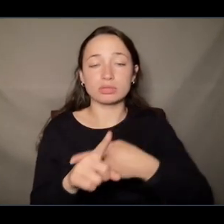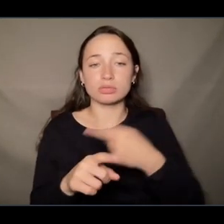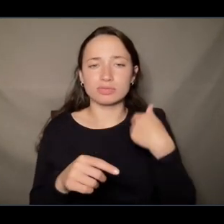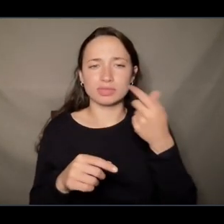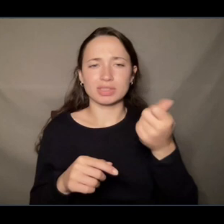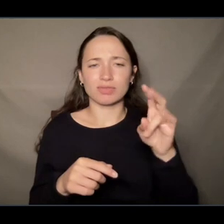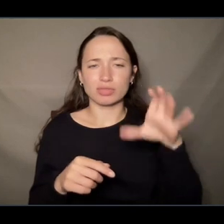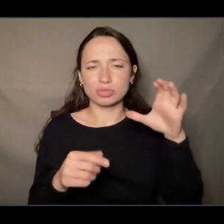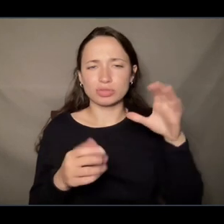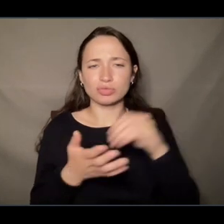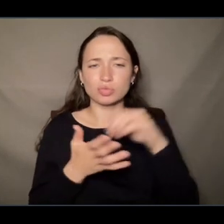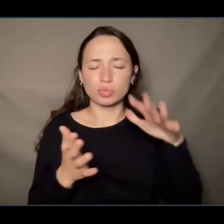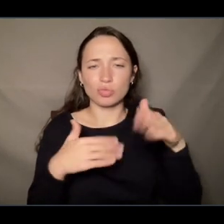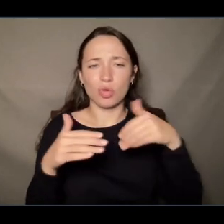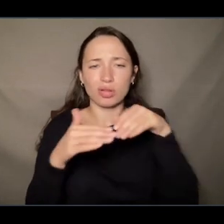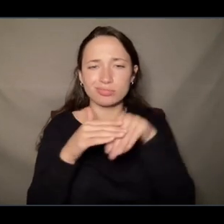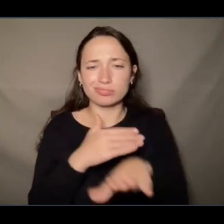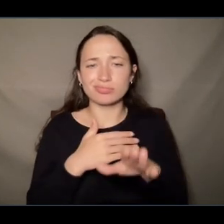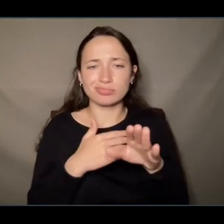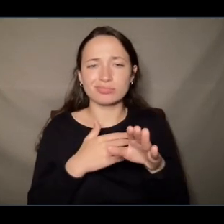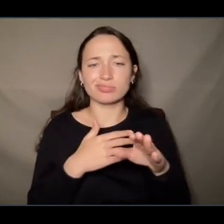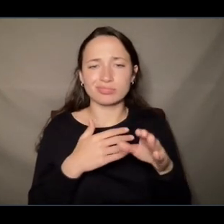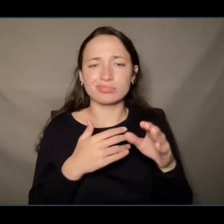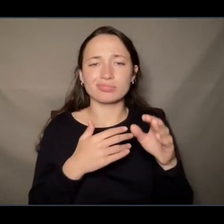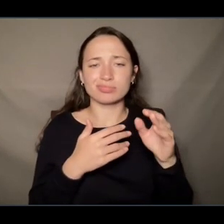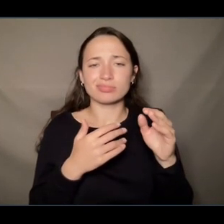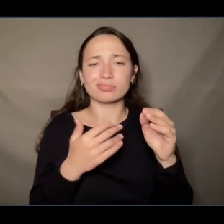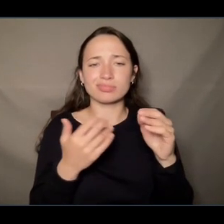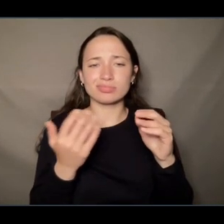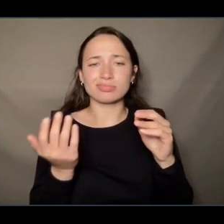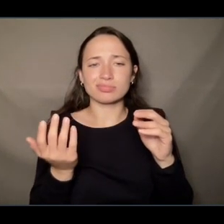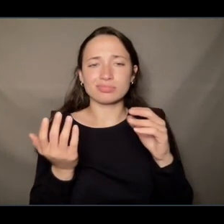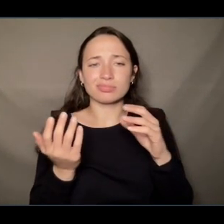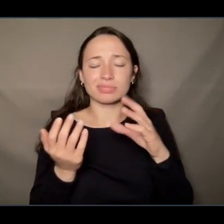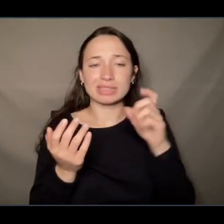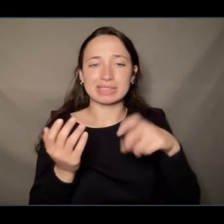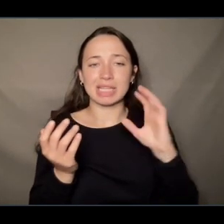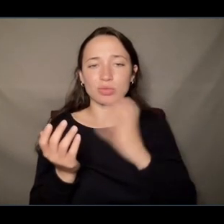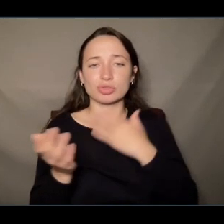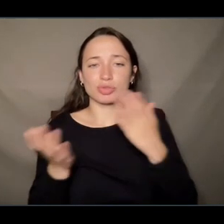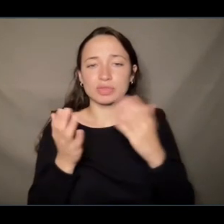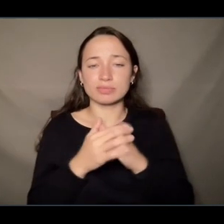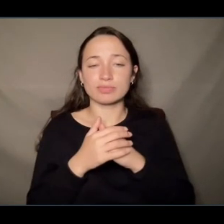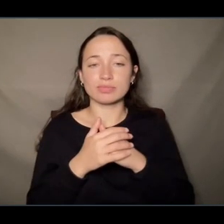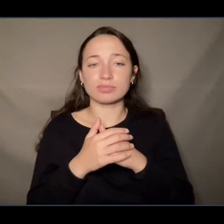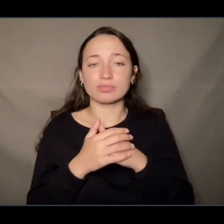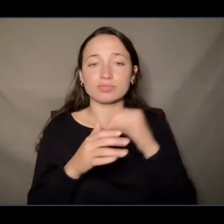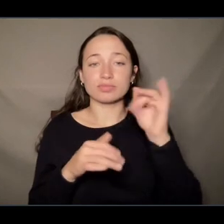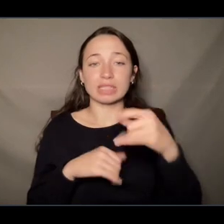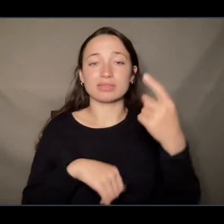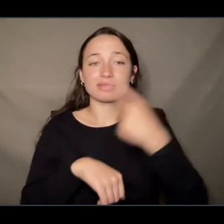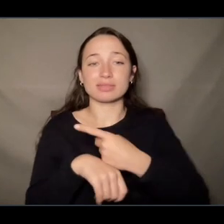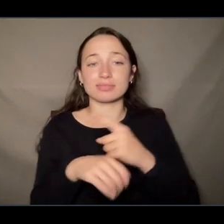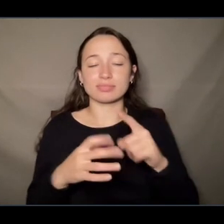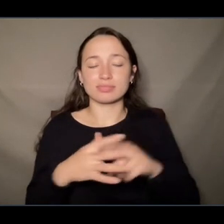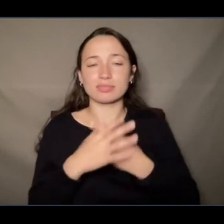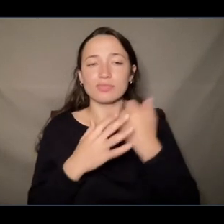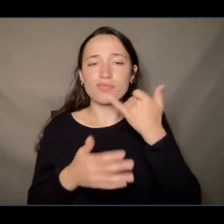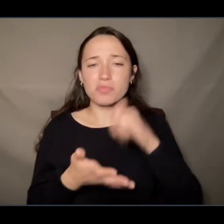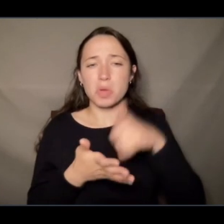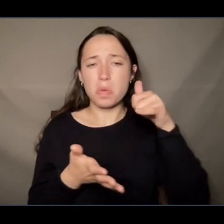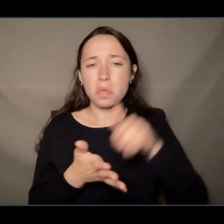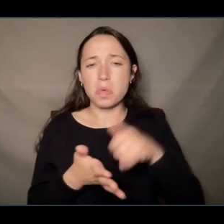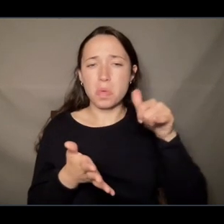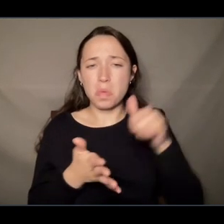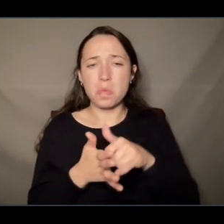the first several months, we had 1,700 of the students walk in there and need our services. From that day,